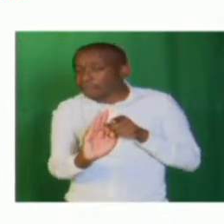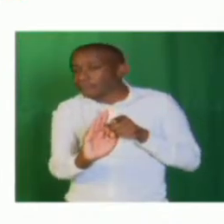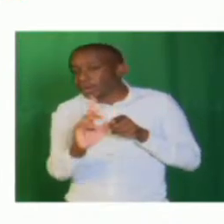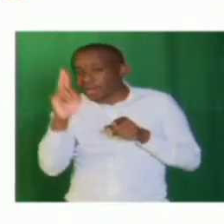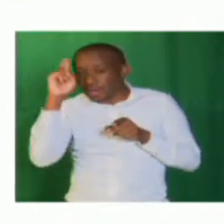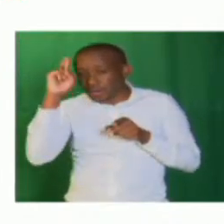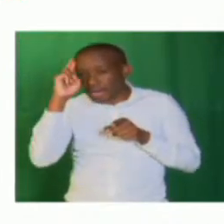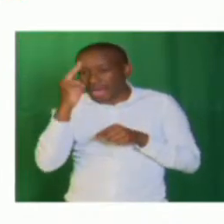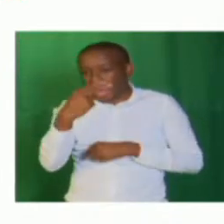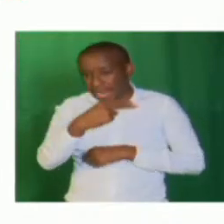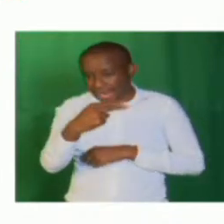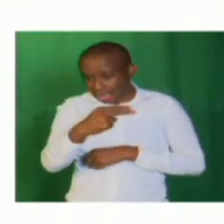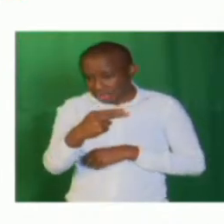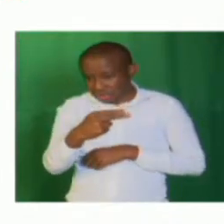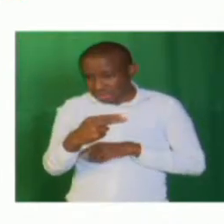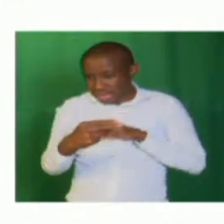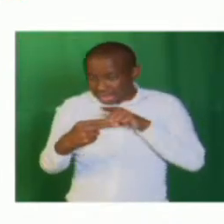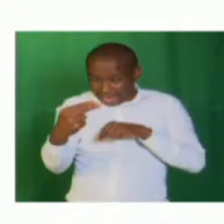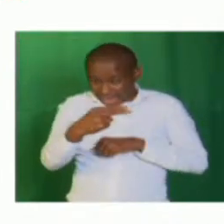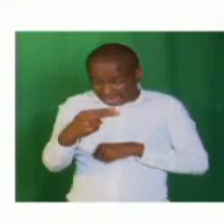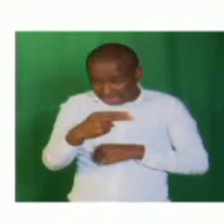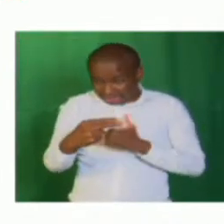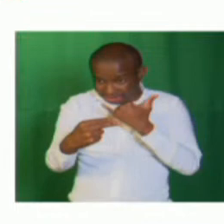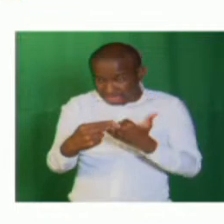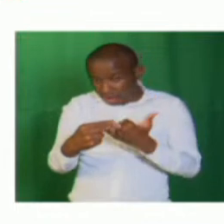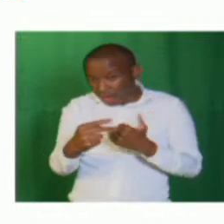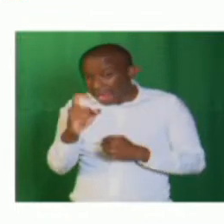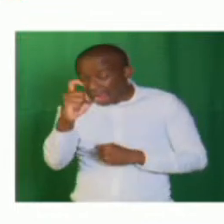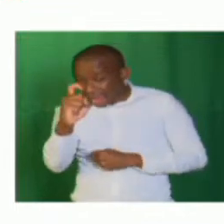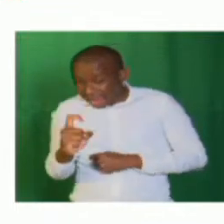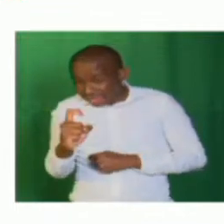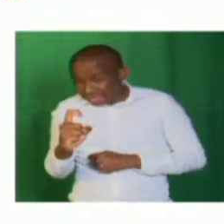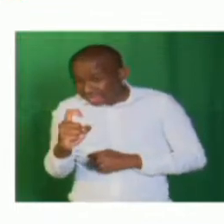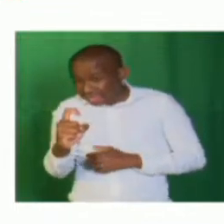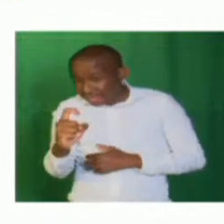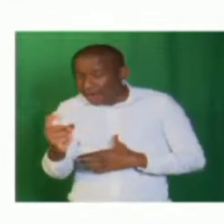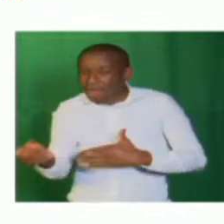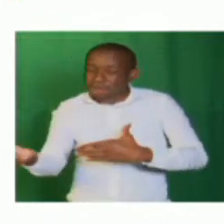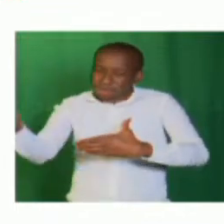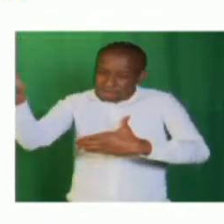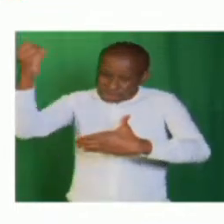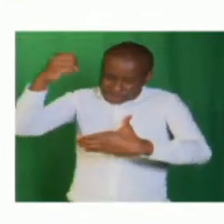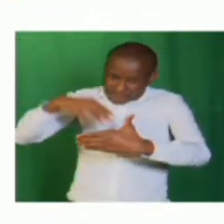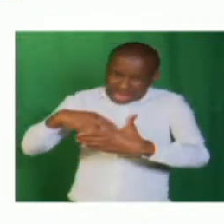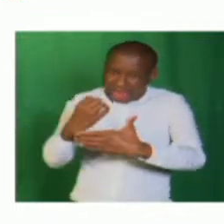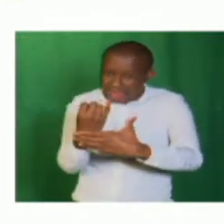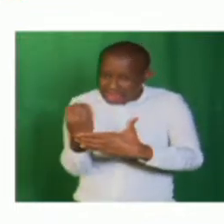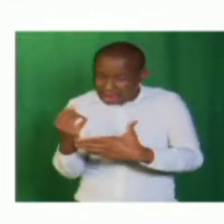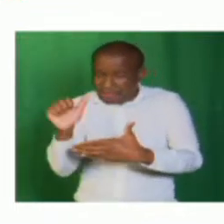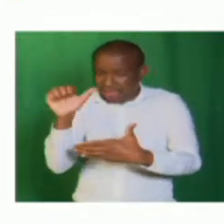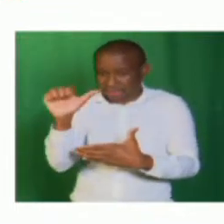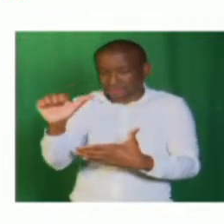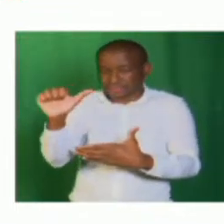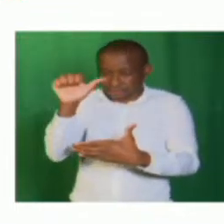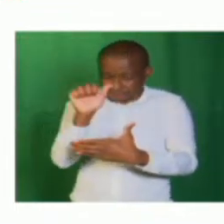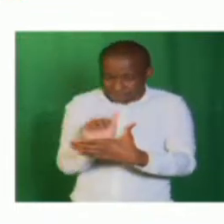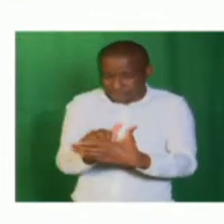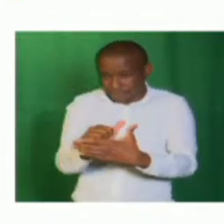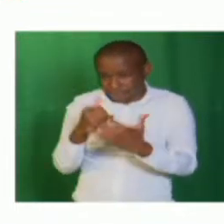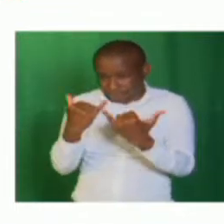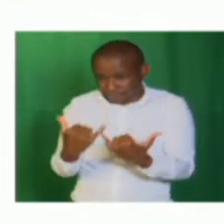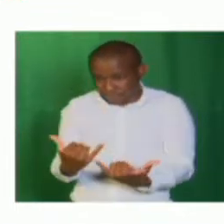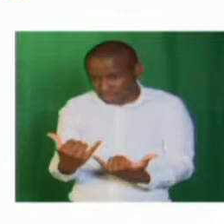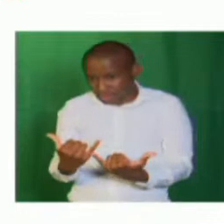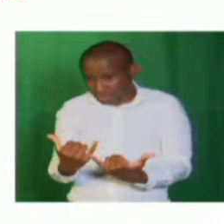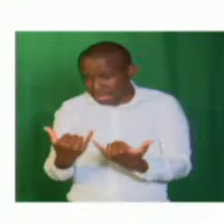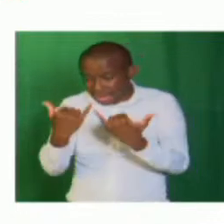it's h. So in h here, where there is x, we are going to put the value that we got here, and the value is 6. So in